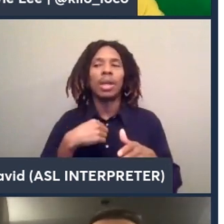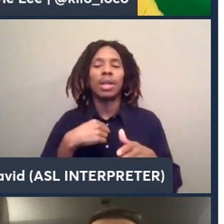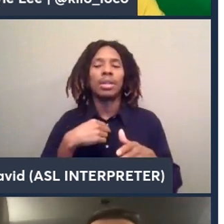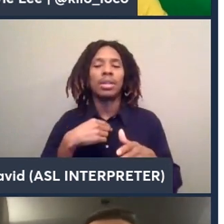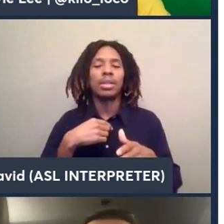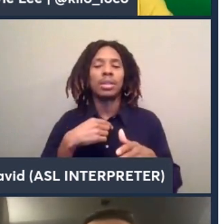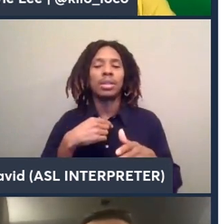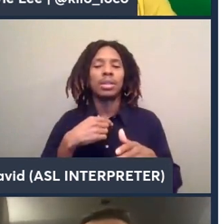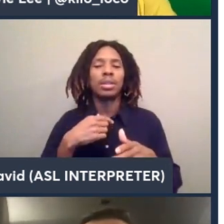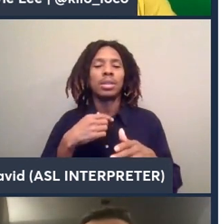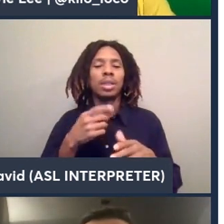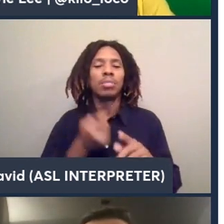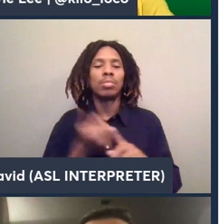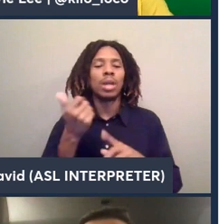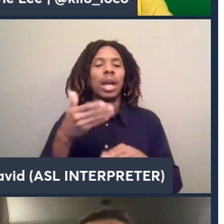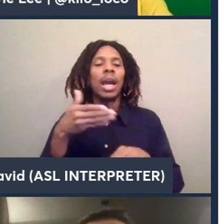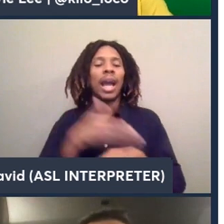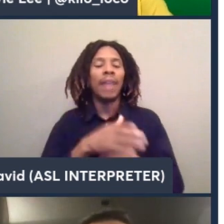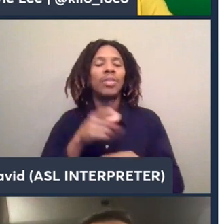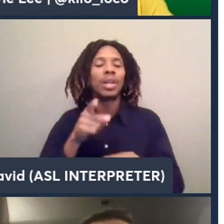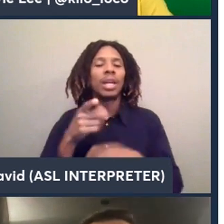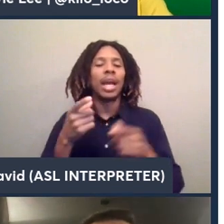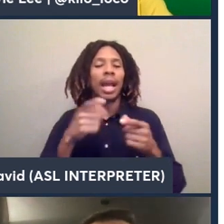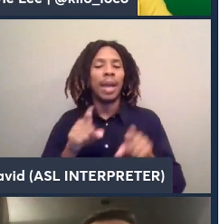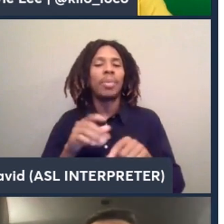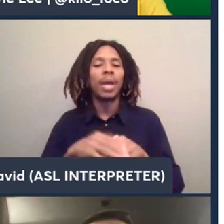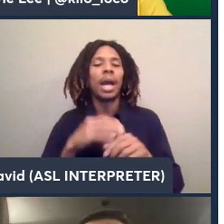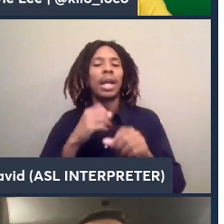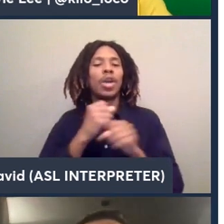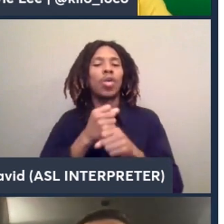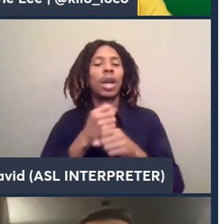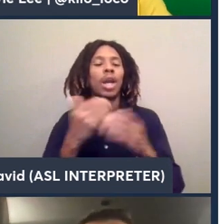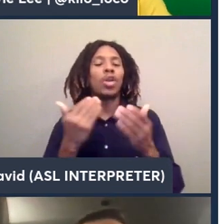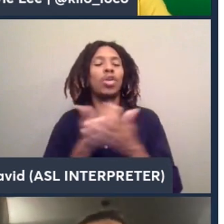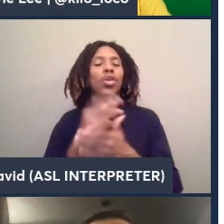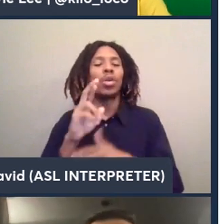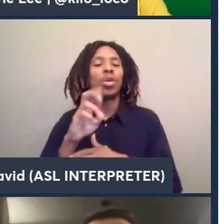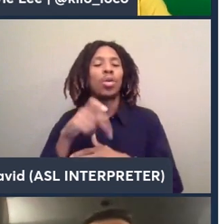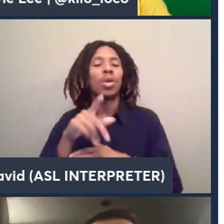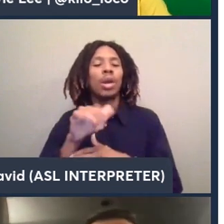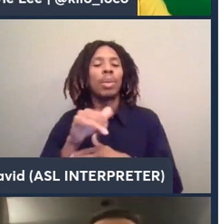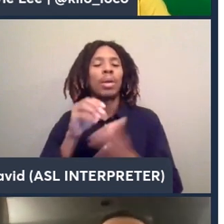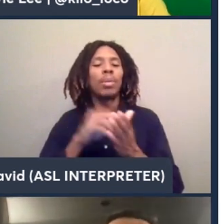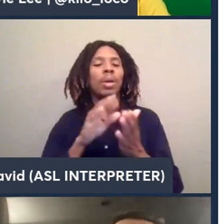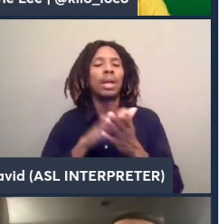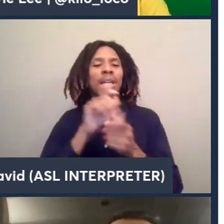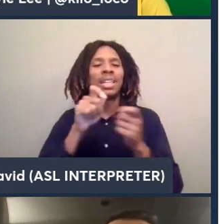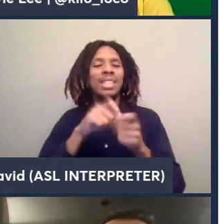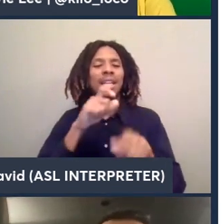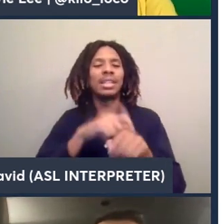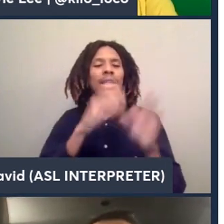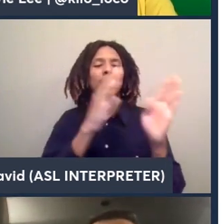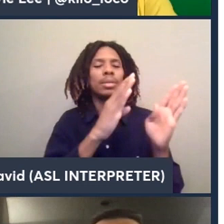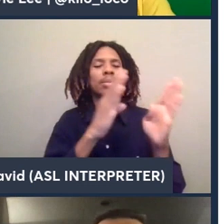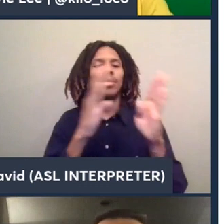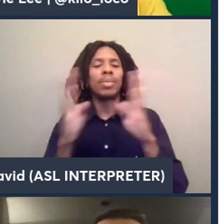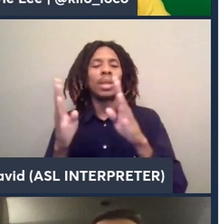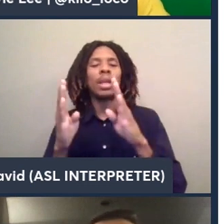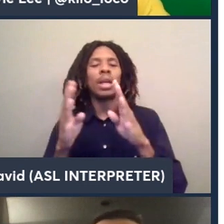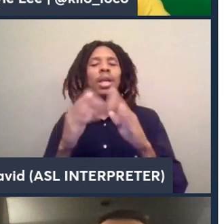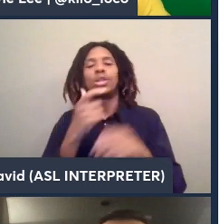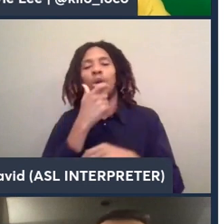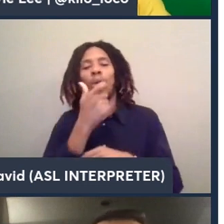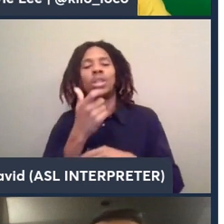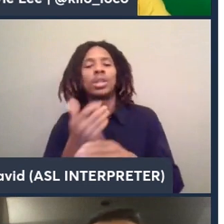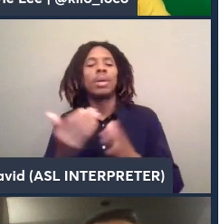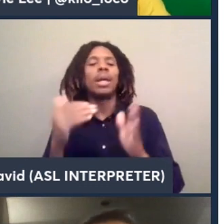can create a new replay and mention exact time frame on when I want to refire those events in case I